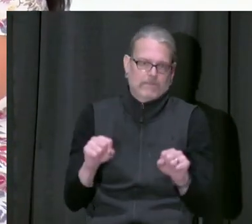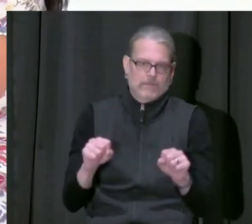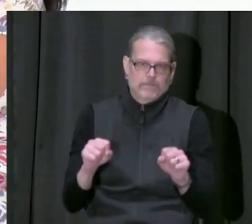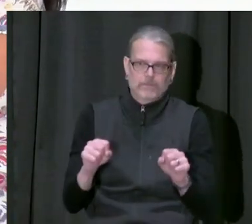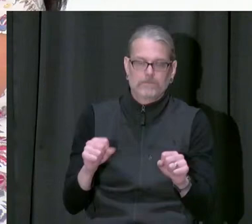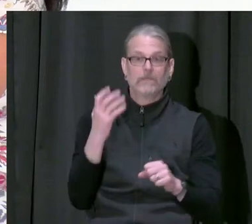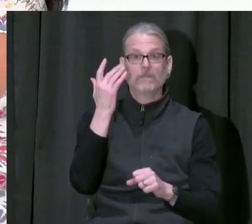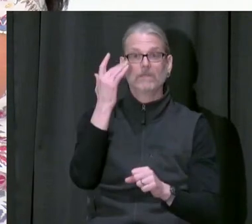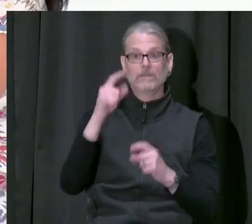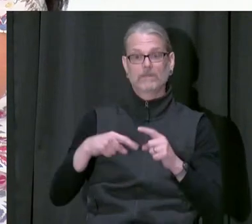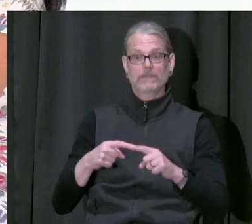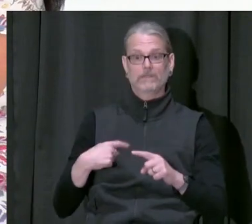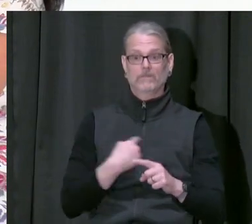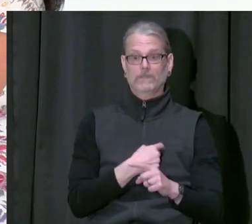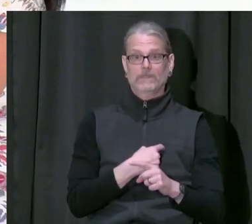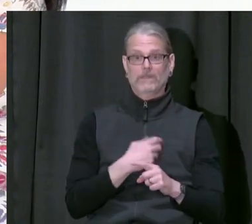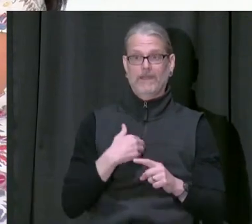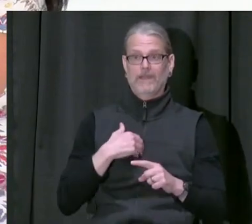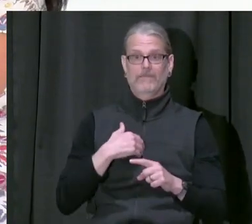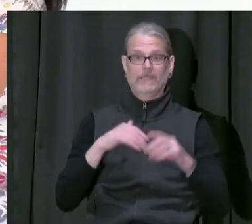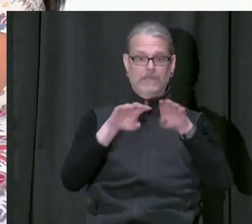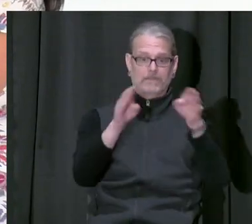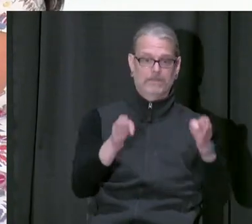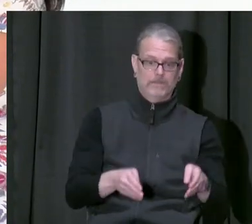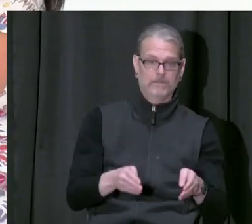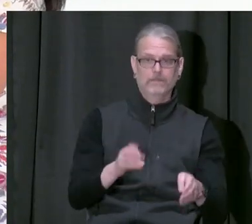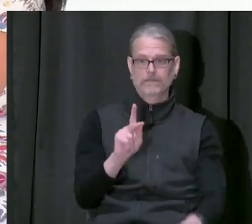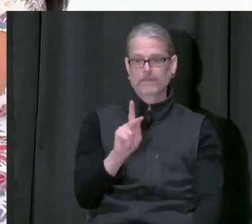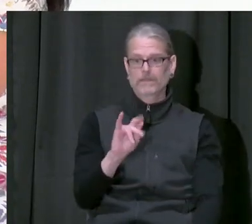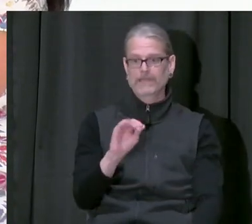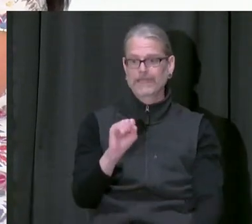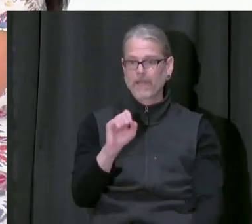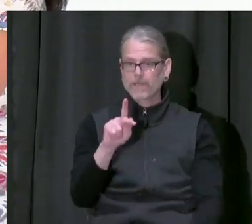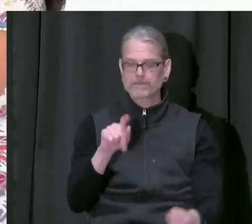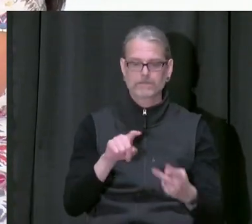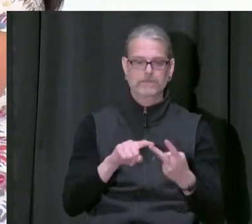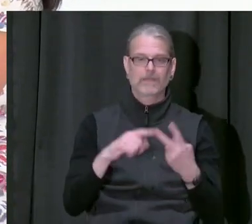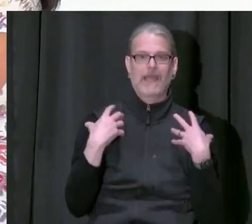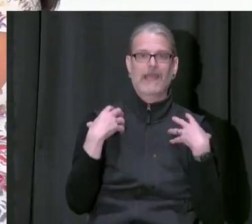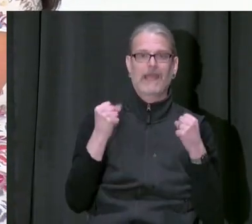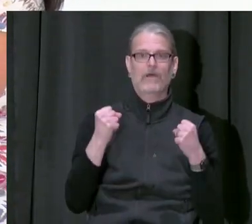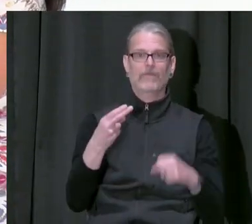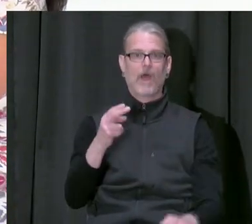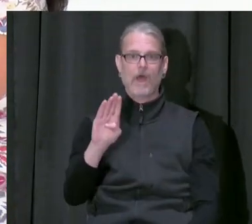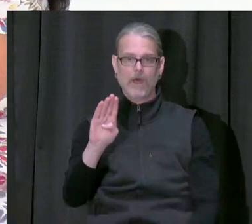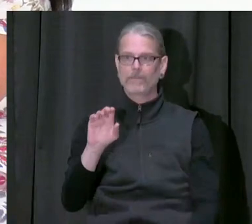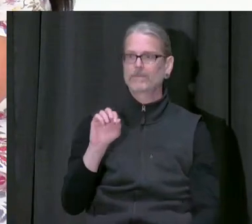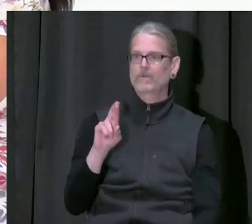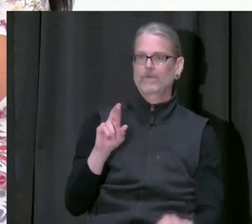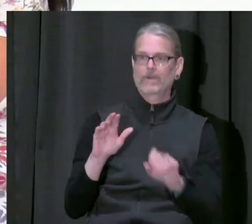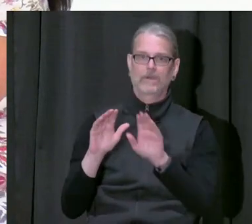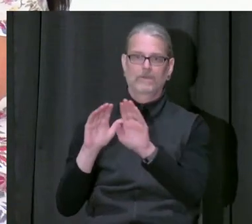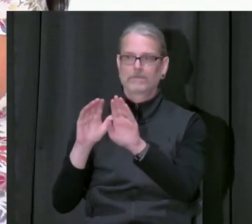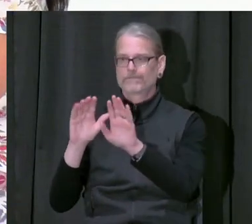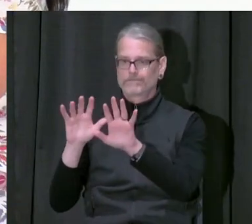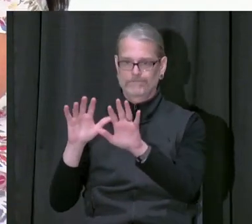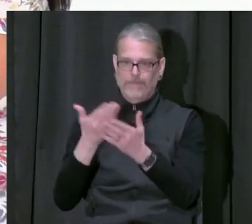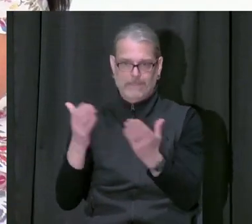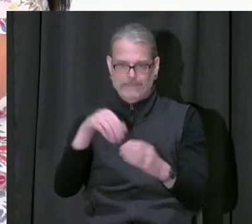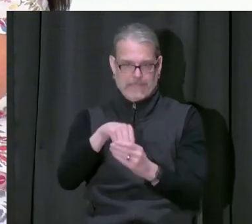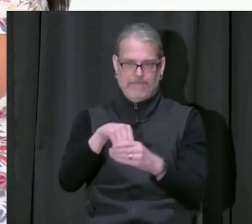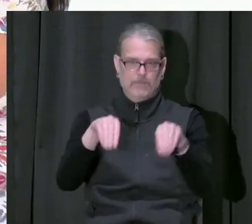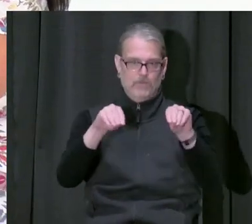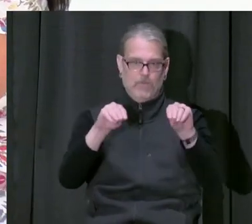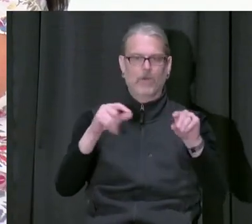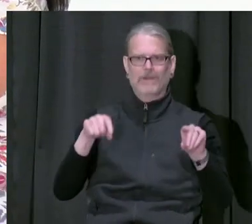are placing kiosks or health hubs or, you know, lockers in our stores, we have to account for it because some